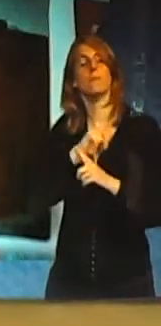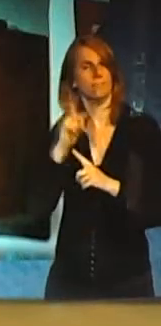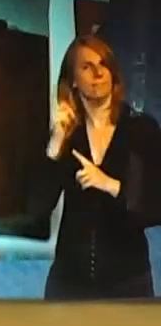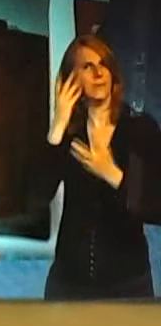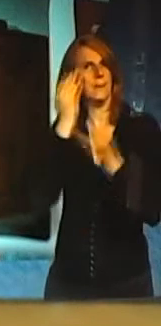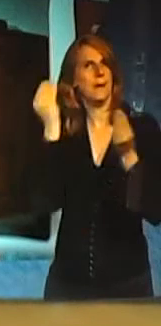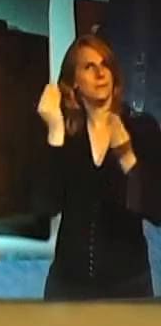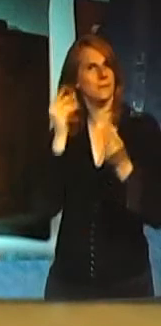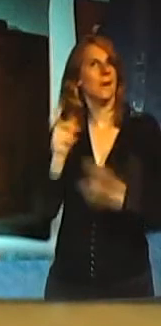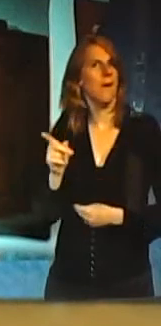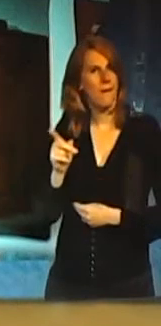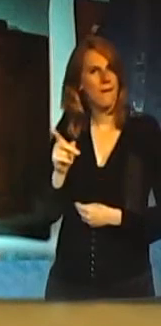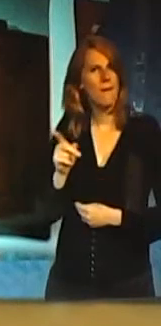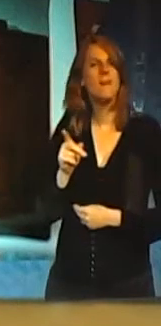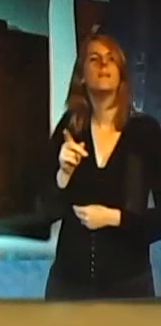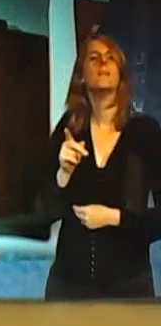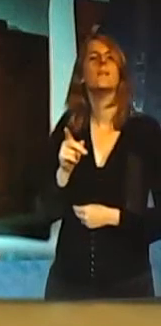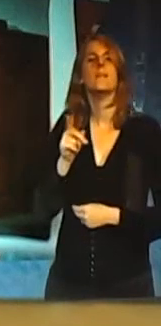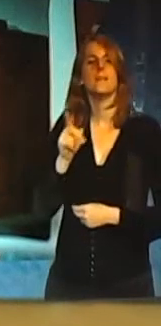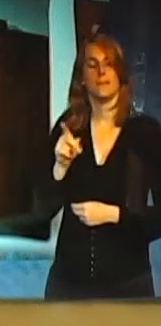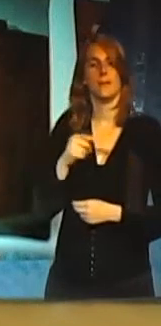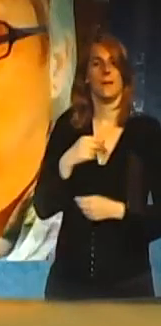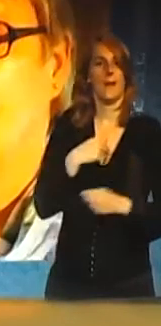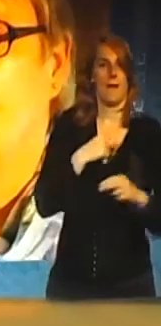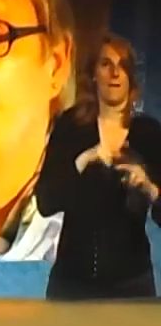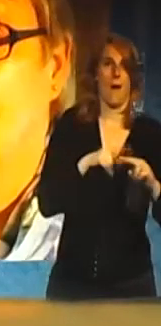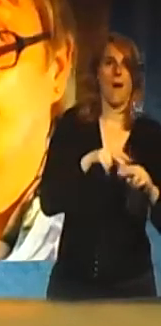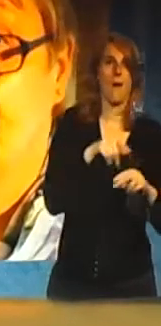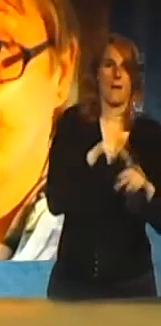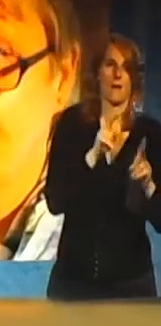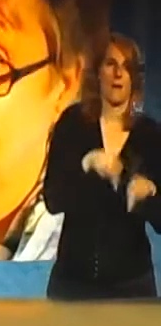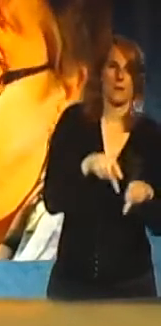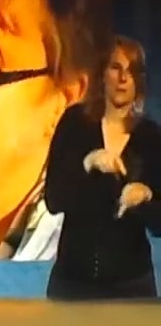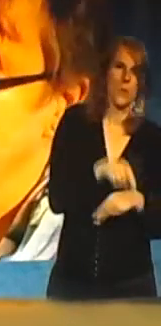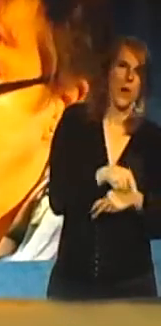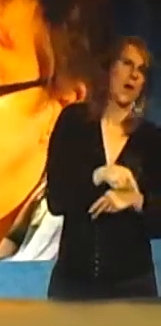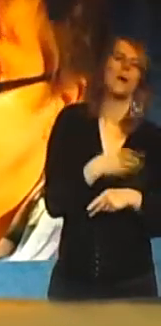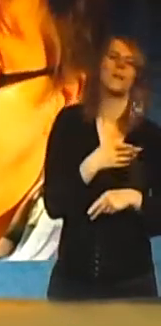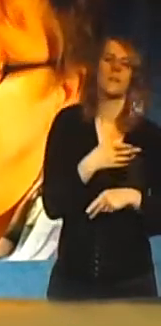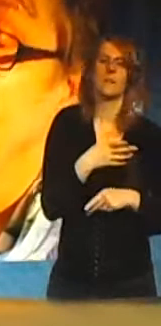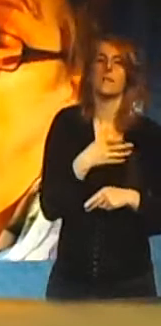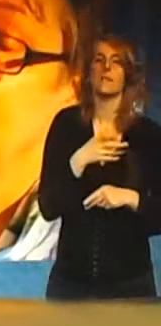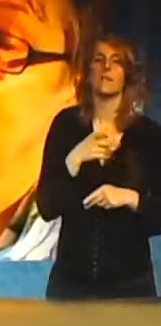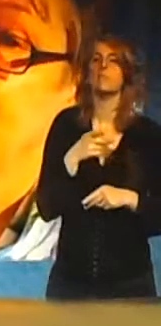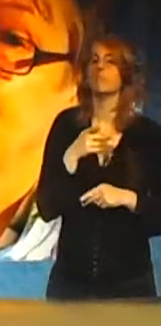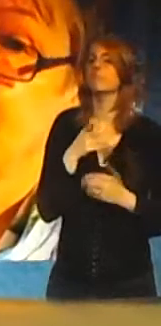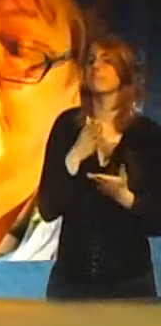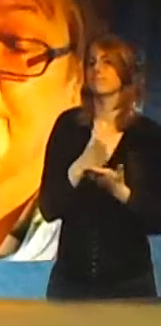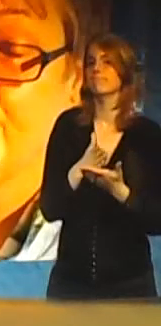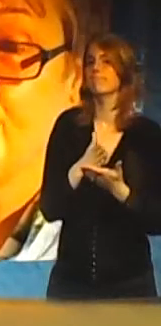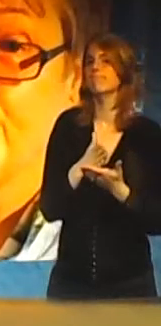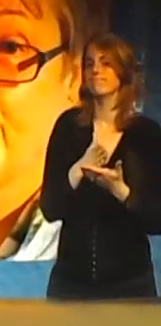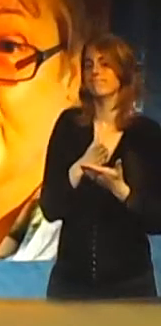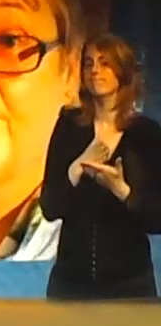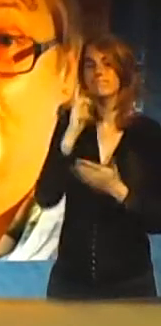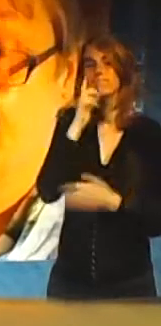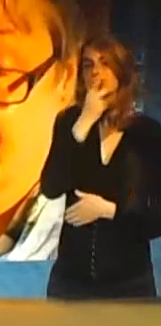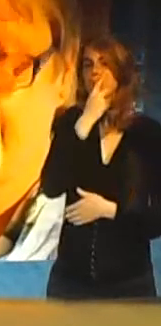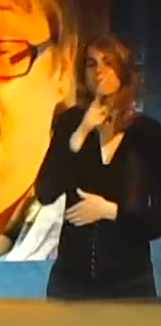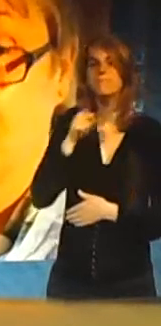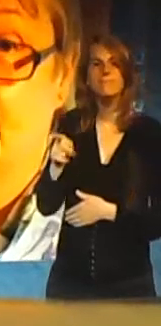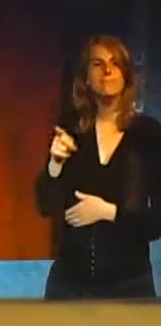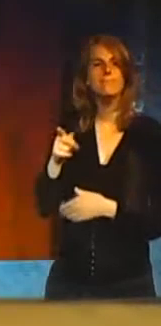dementia. So when my father passed away, it became very evident very quickly that she needed to be somewhere where she